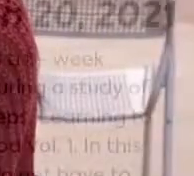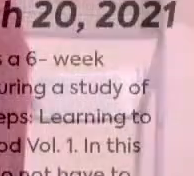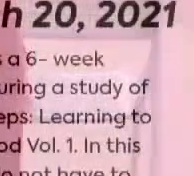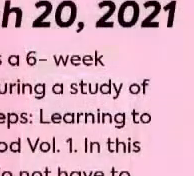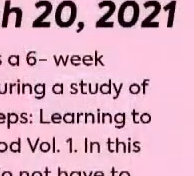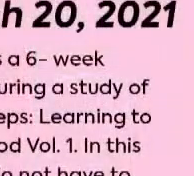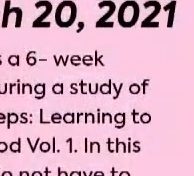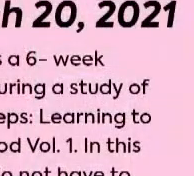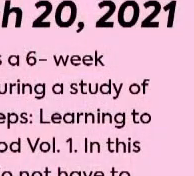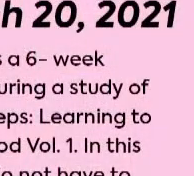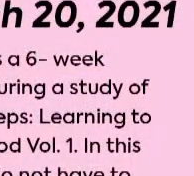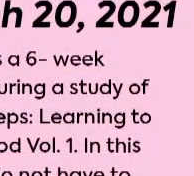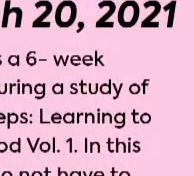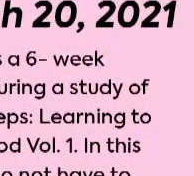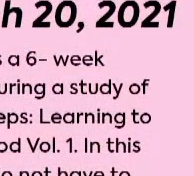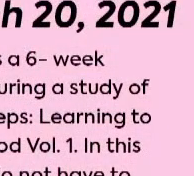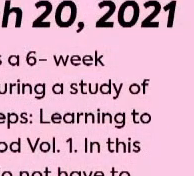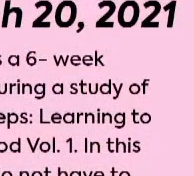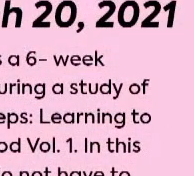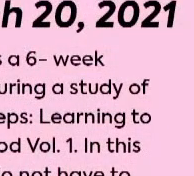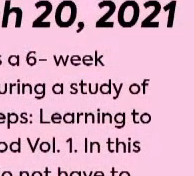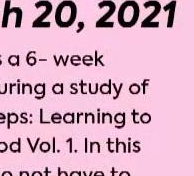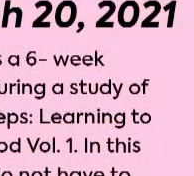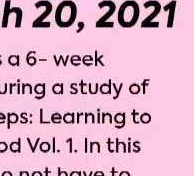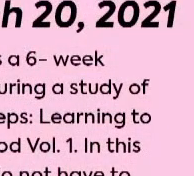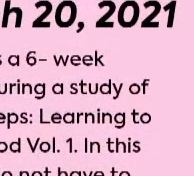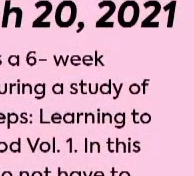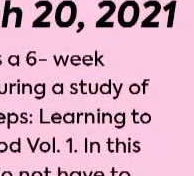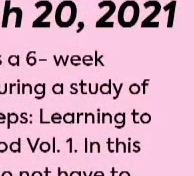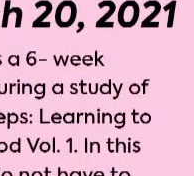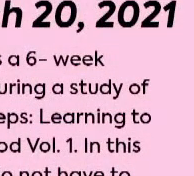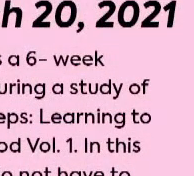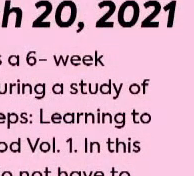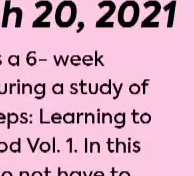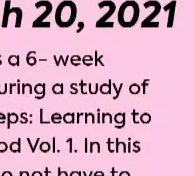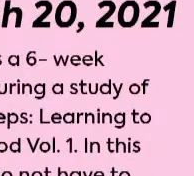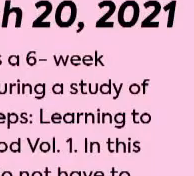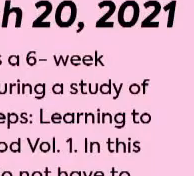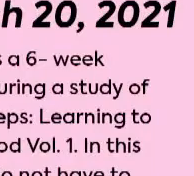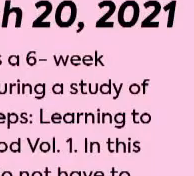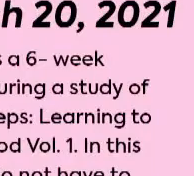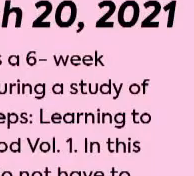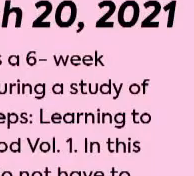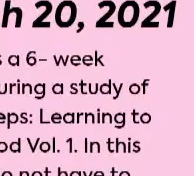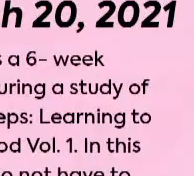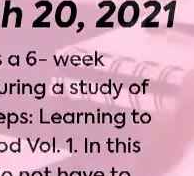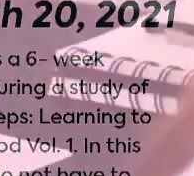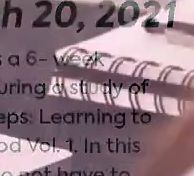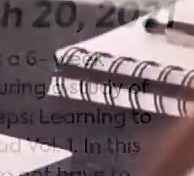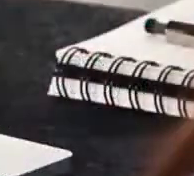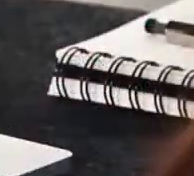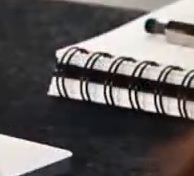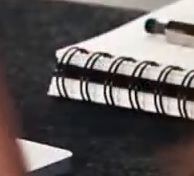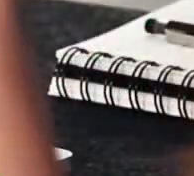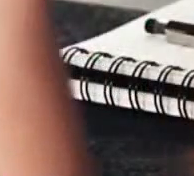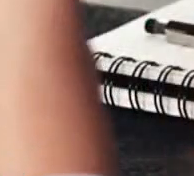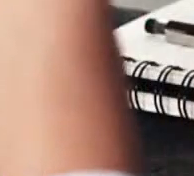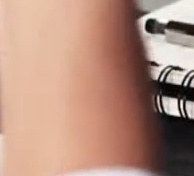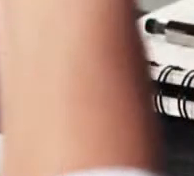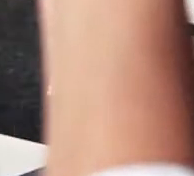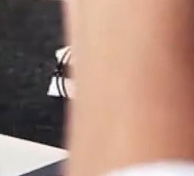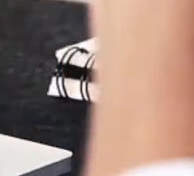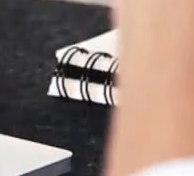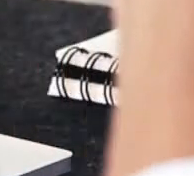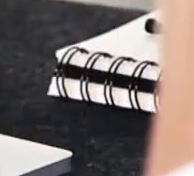forget to grab a friend. Virtual small groups begin at 7 p.m. What are you waiting for? Sign up for a small group today